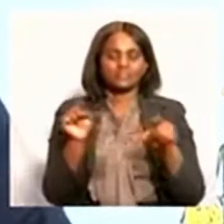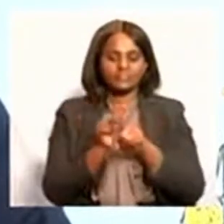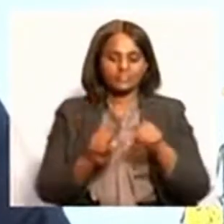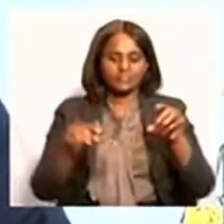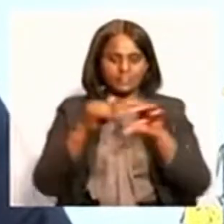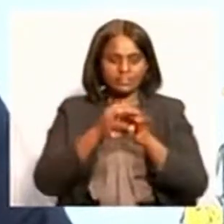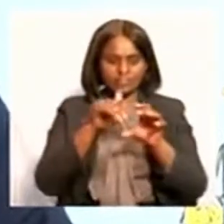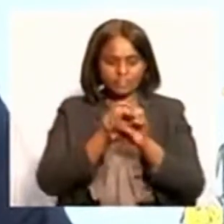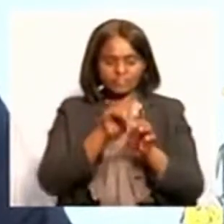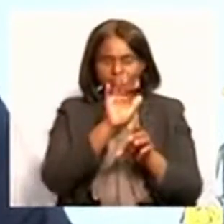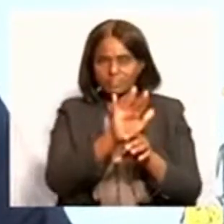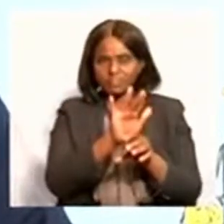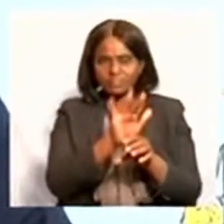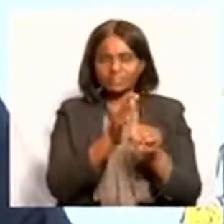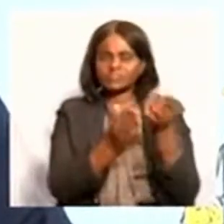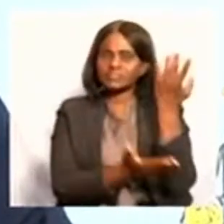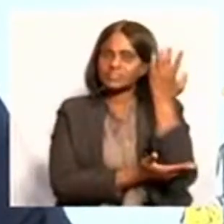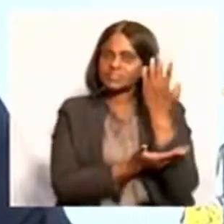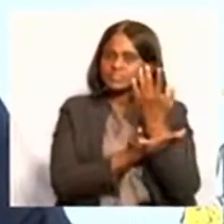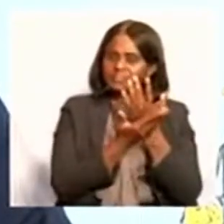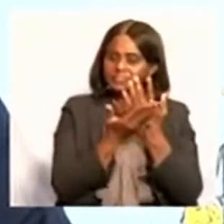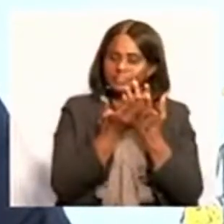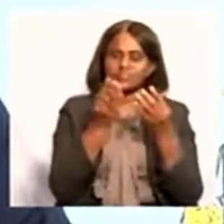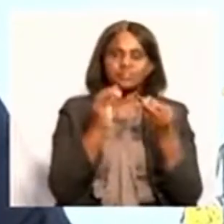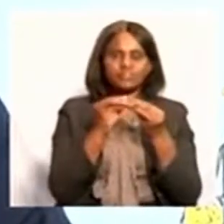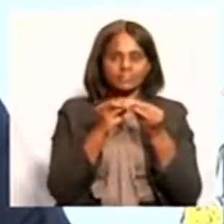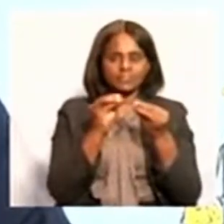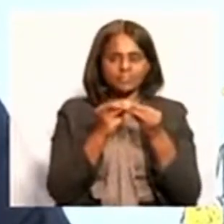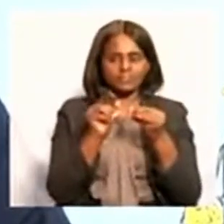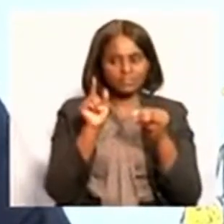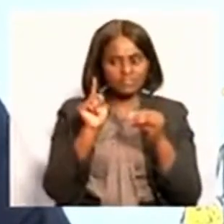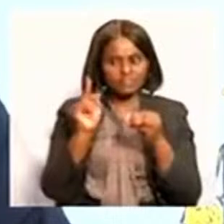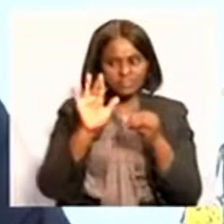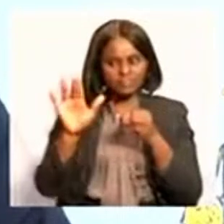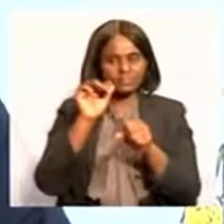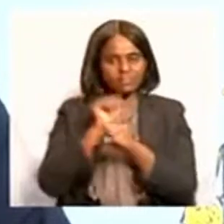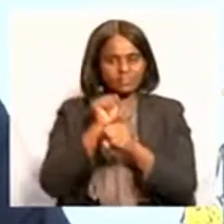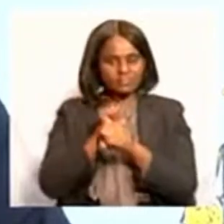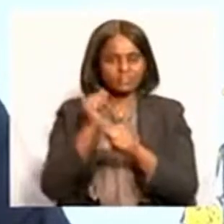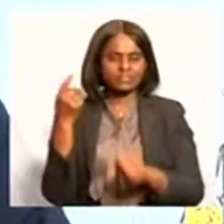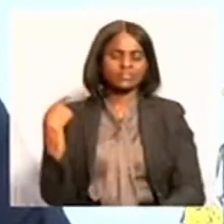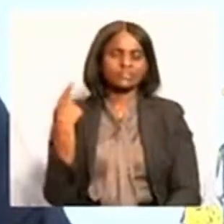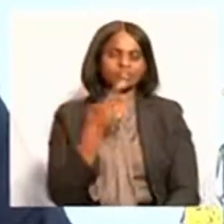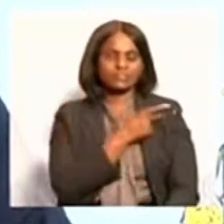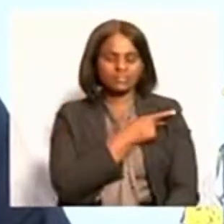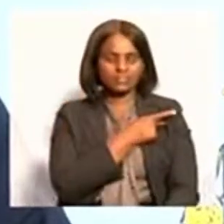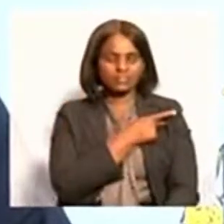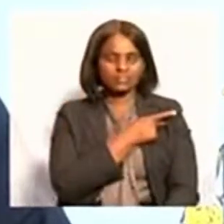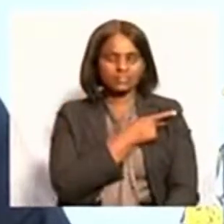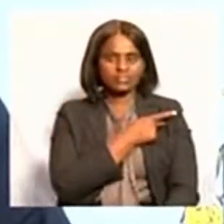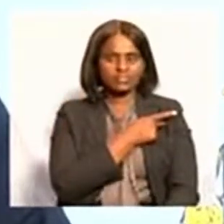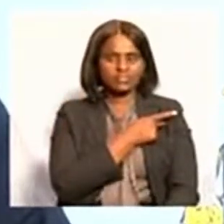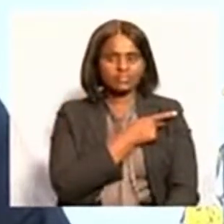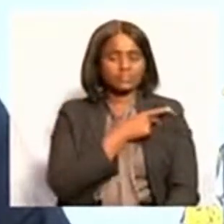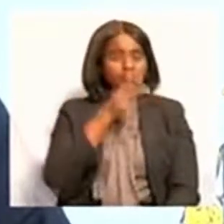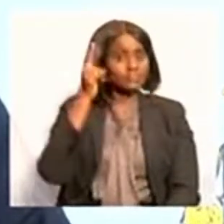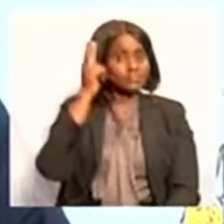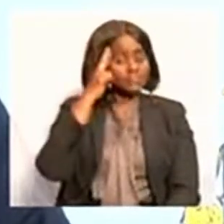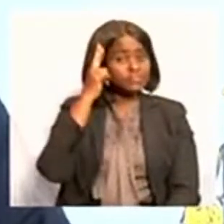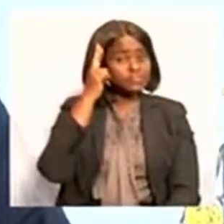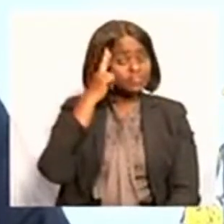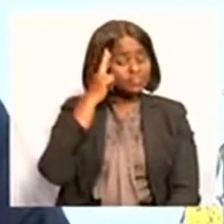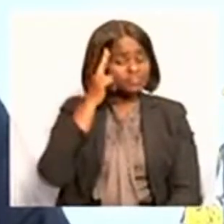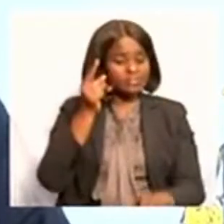include enhancement of the oversight function of Parliament. Remember, from